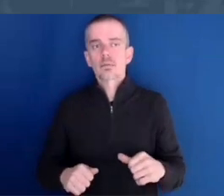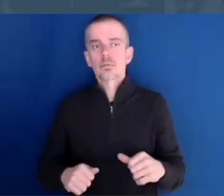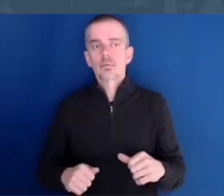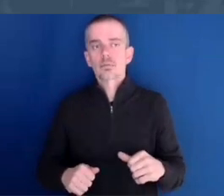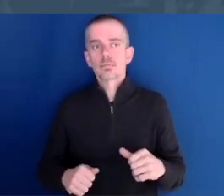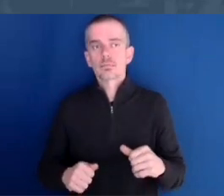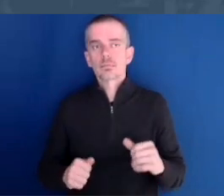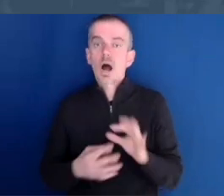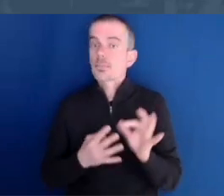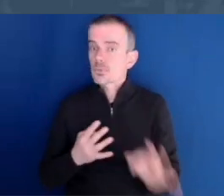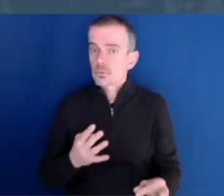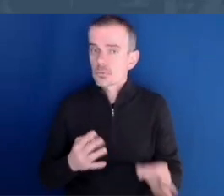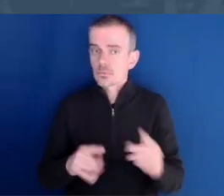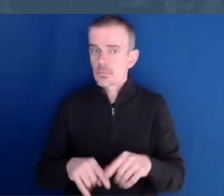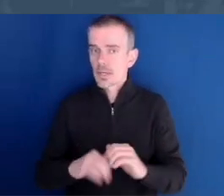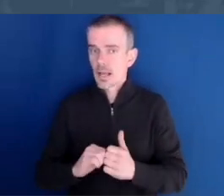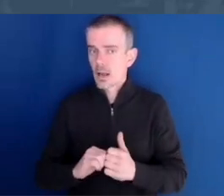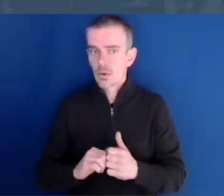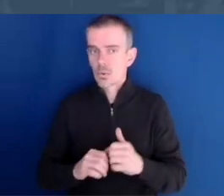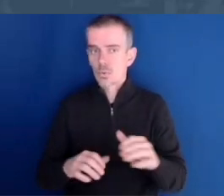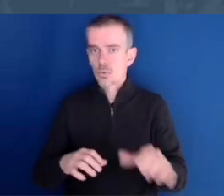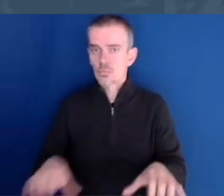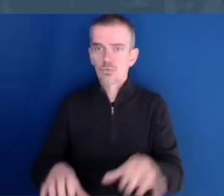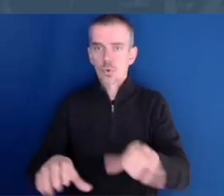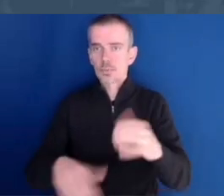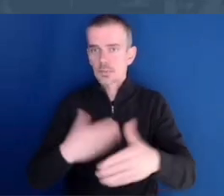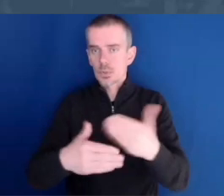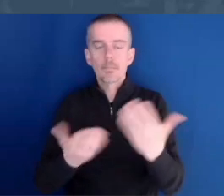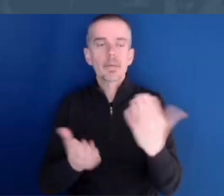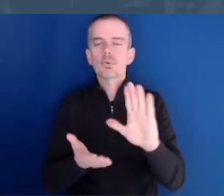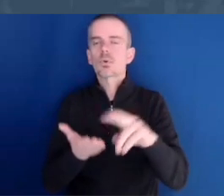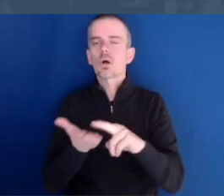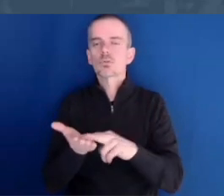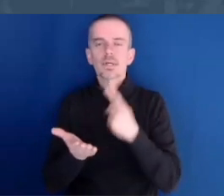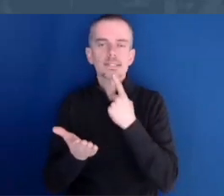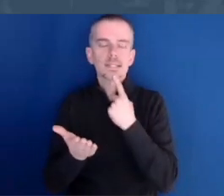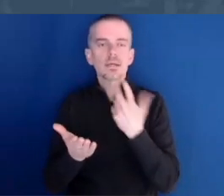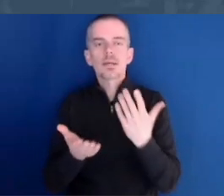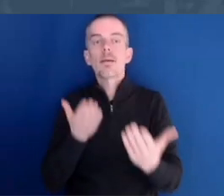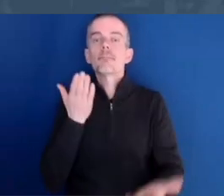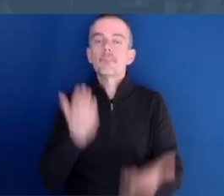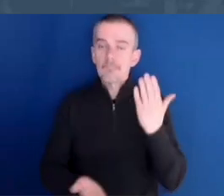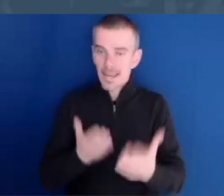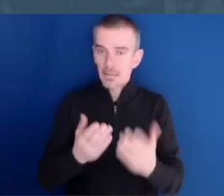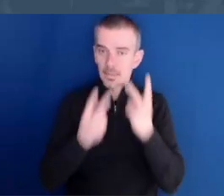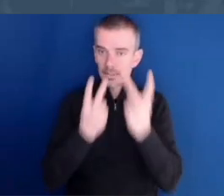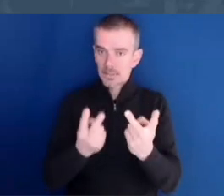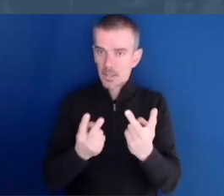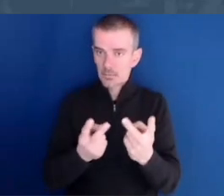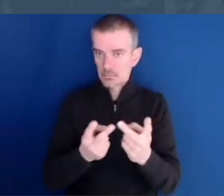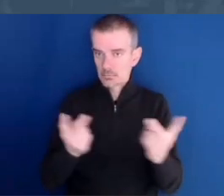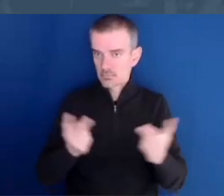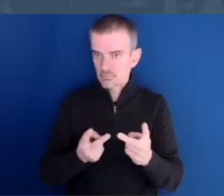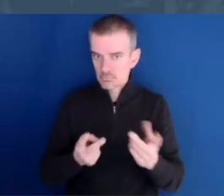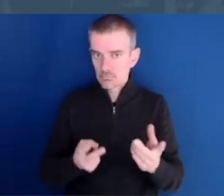optional depending on how the performance of an award is going. So it might be in your contract that there may be a site visit and then they may do